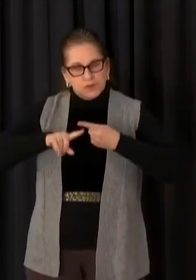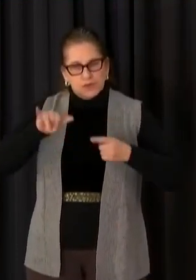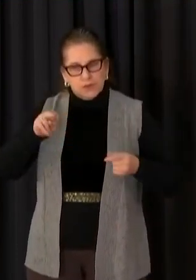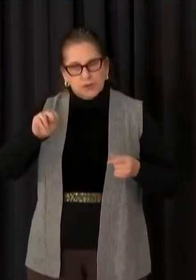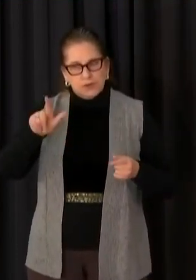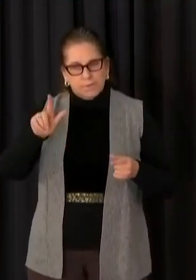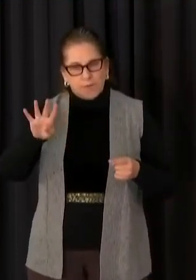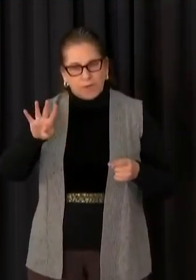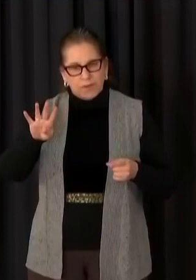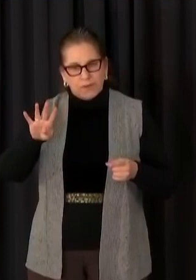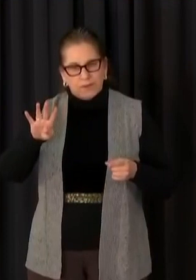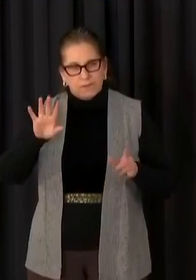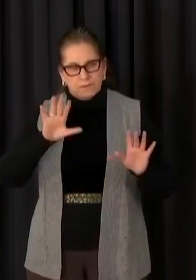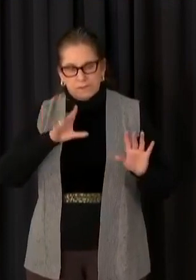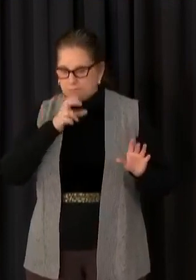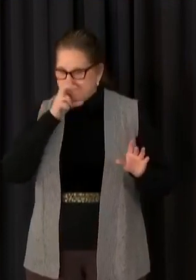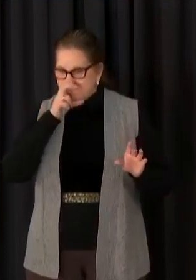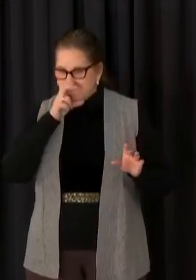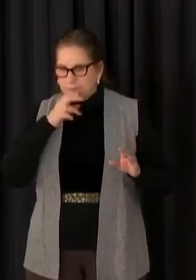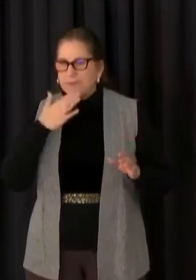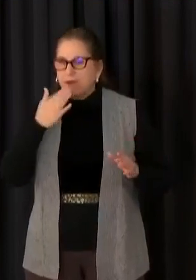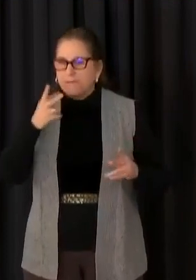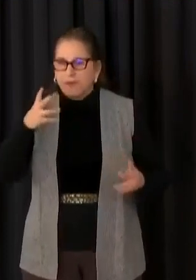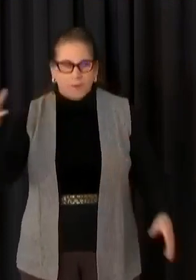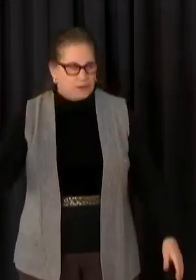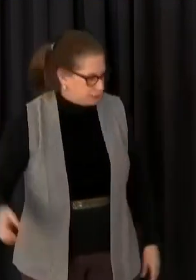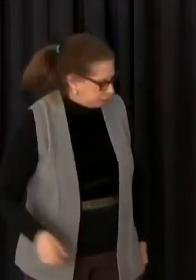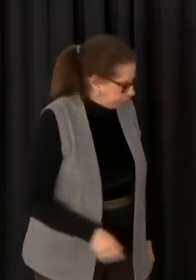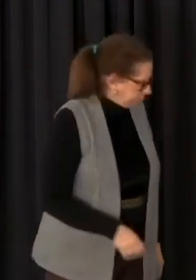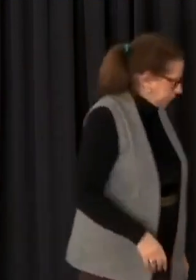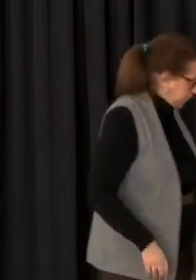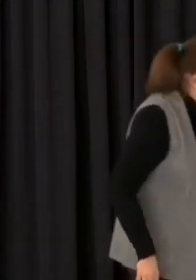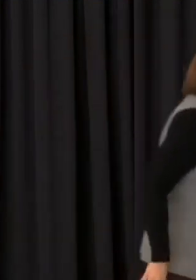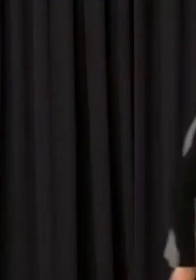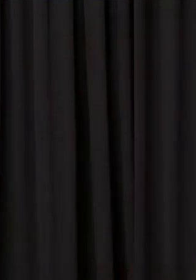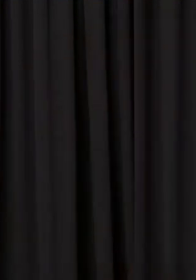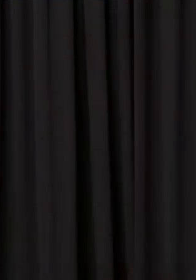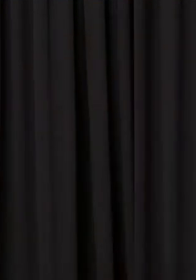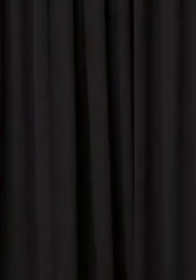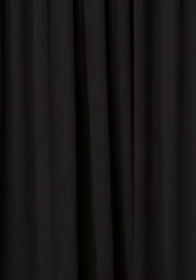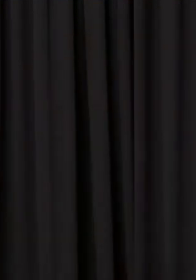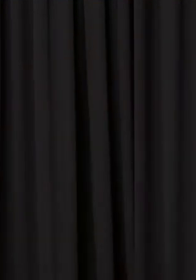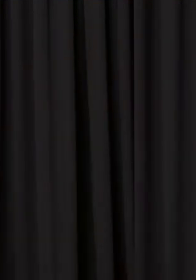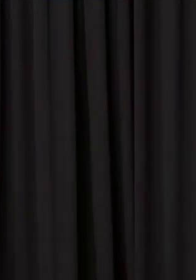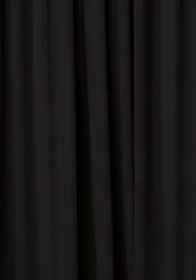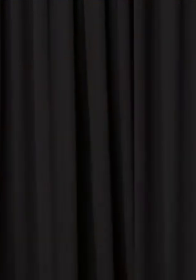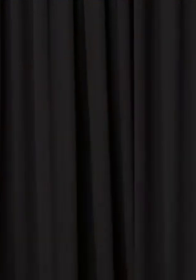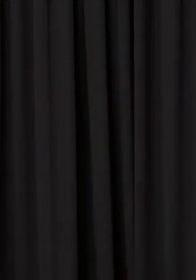trends through that time. Thank you. Wrap it up.